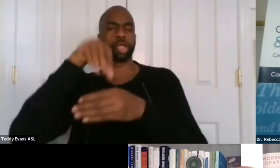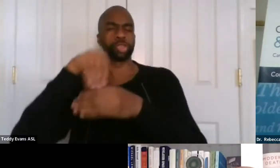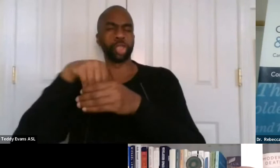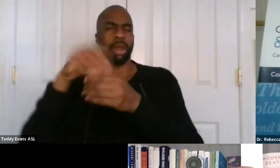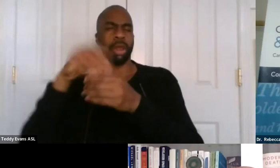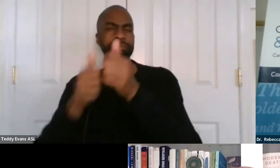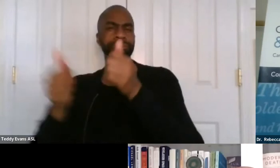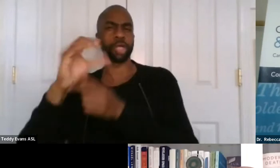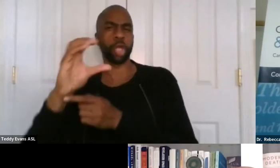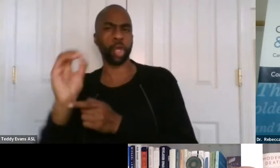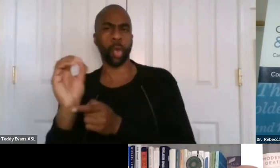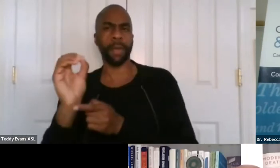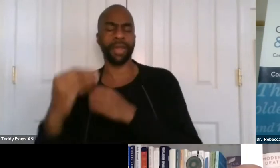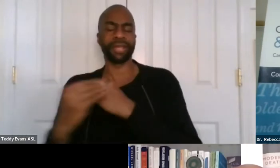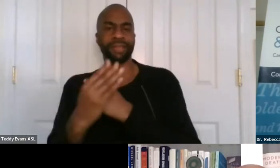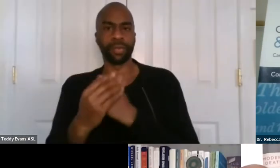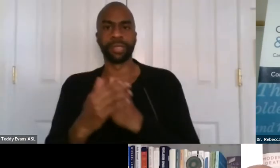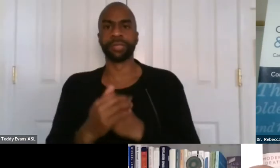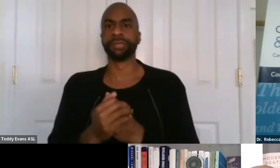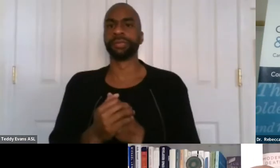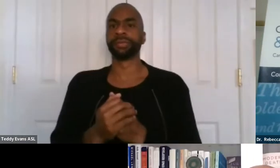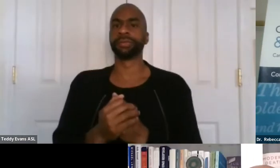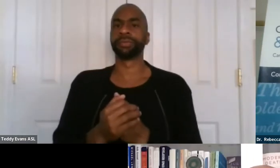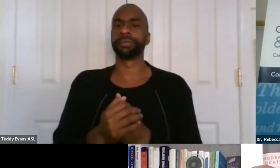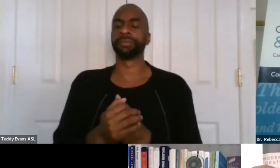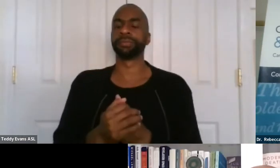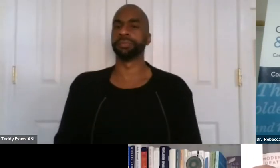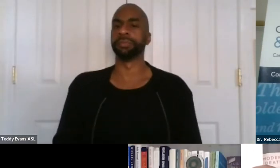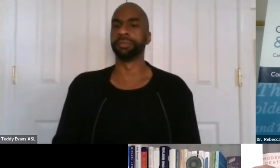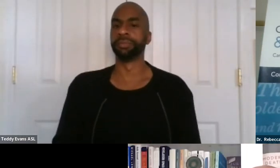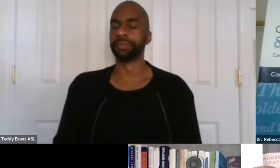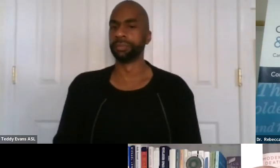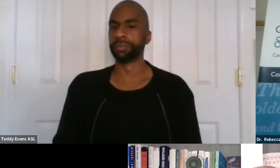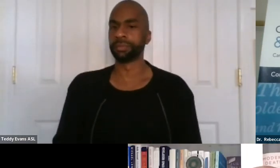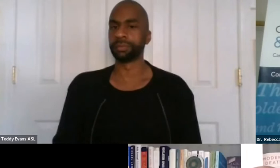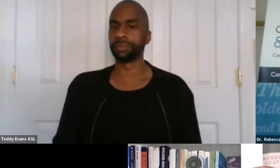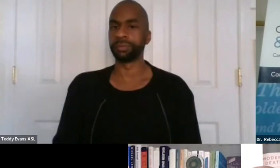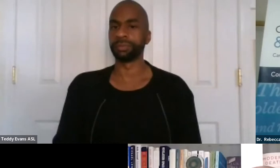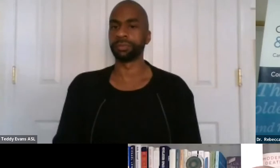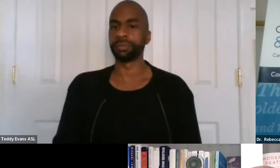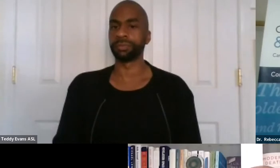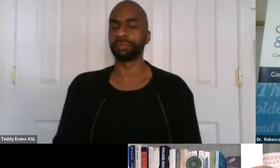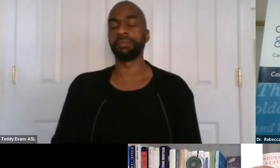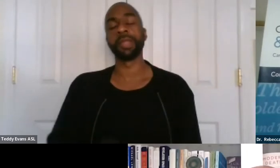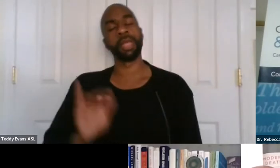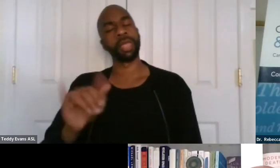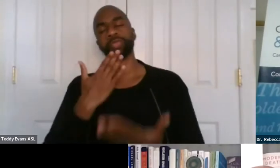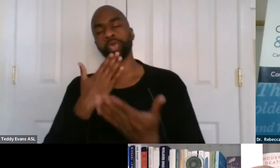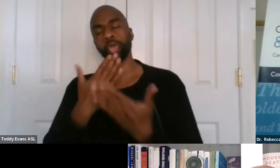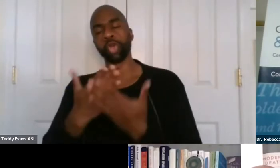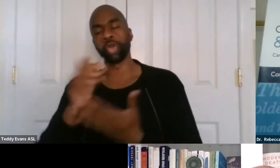take now as licensed healthcare providers? Yep. I mean, that's such a great question, Mary.